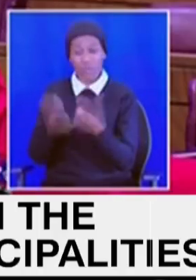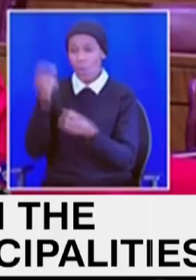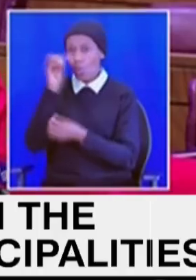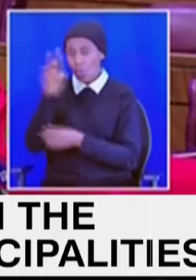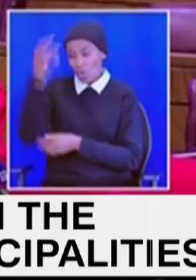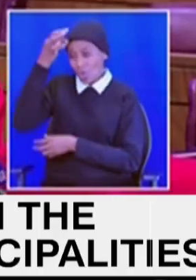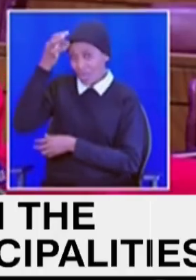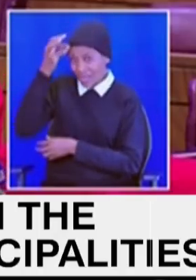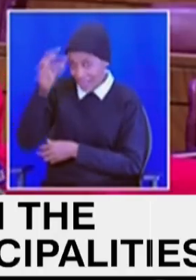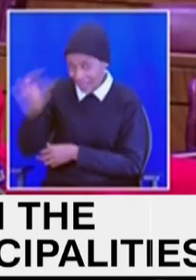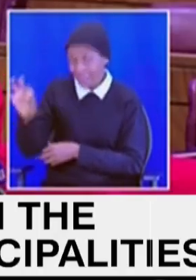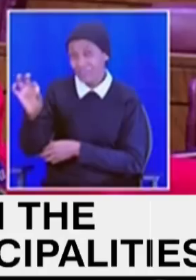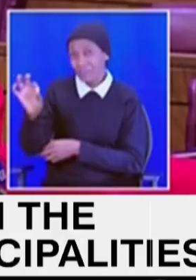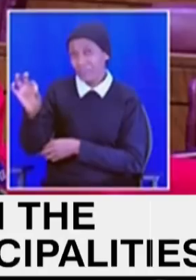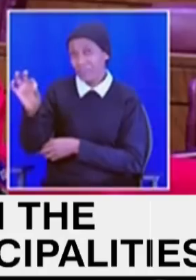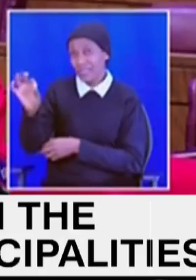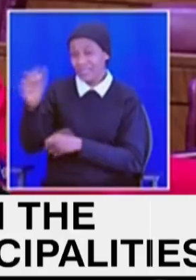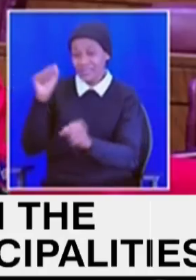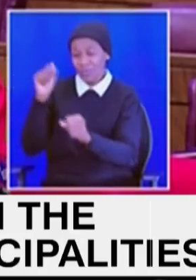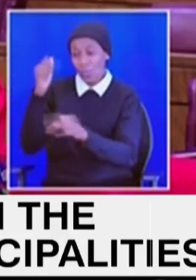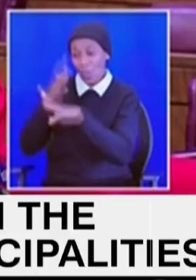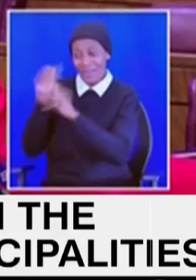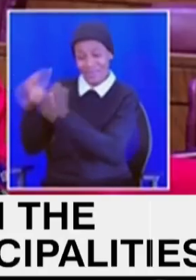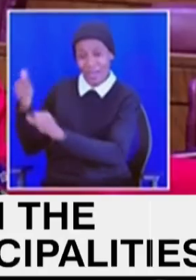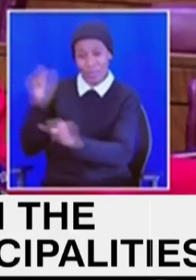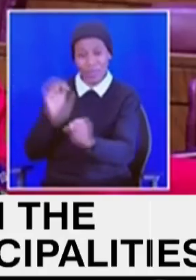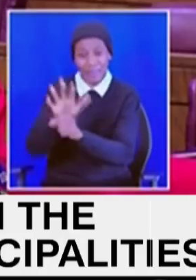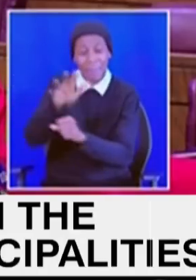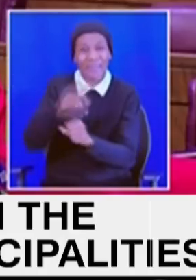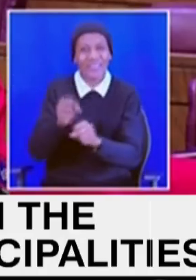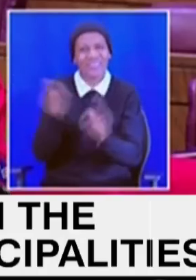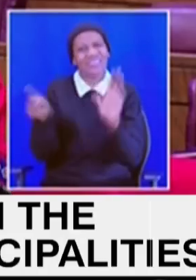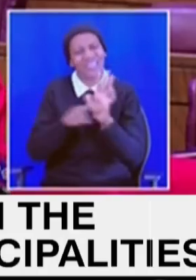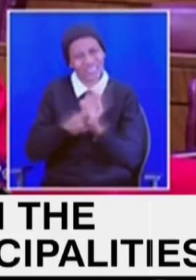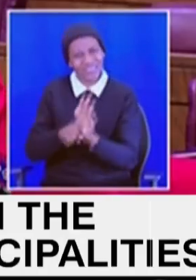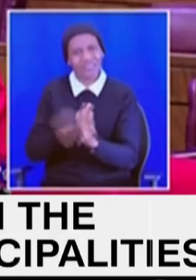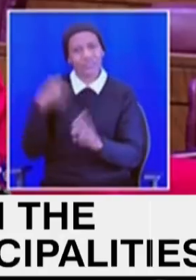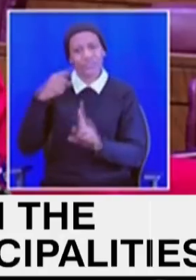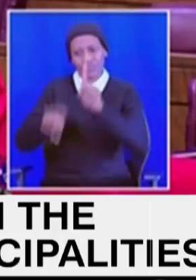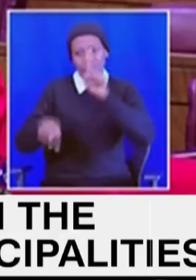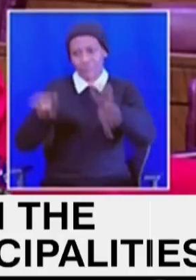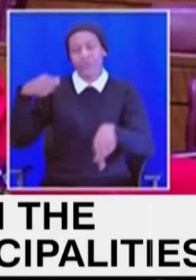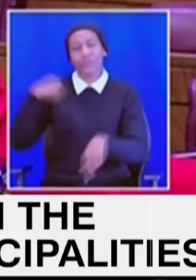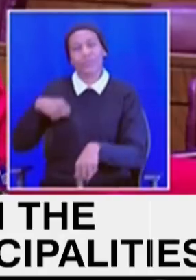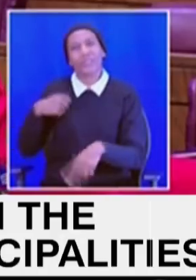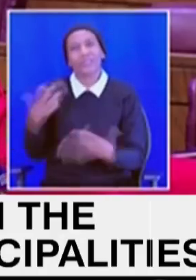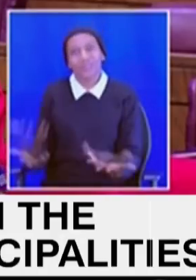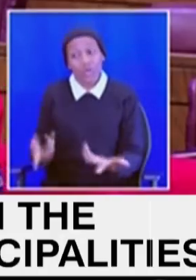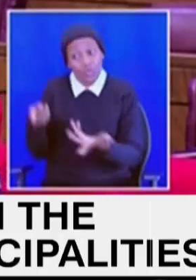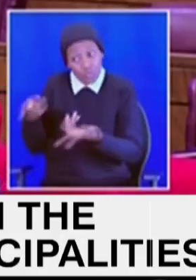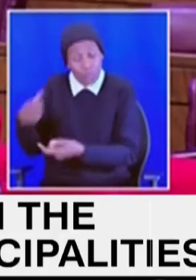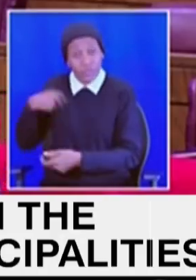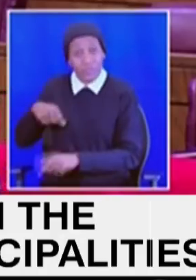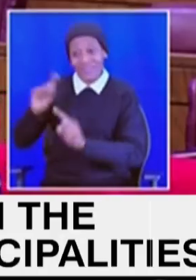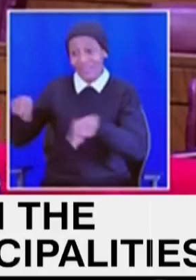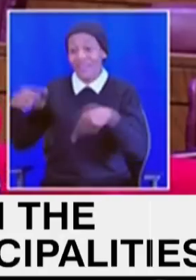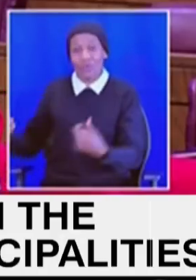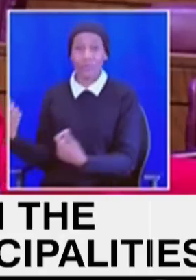governance which ultimately impacts the function of municipalities and their ability to pay ESCOM?